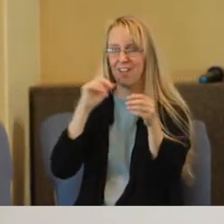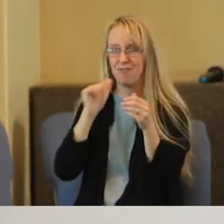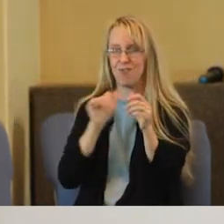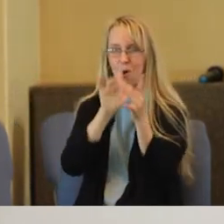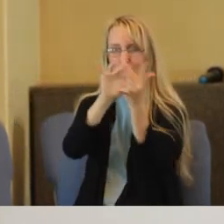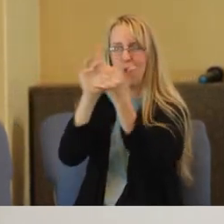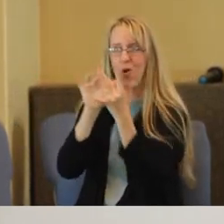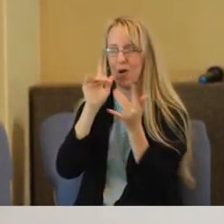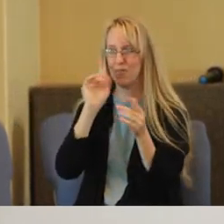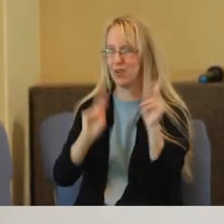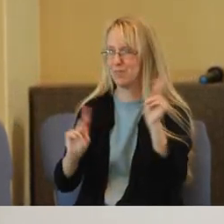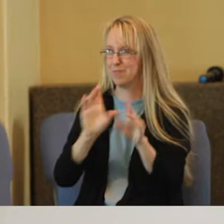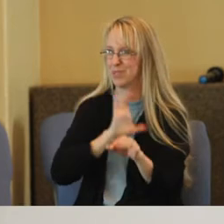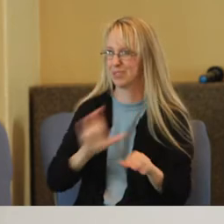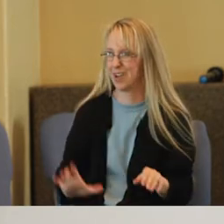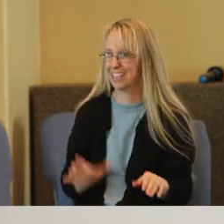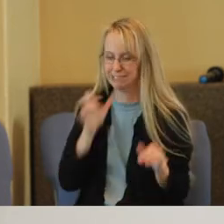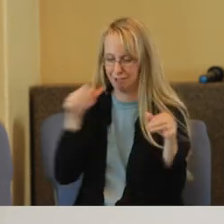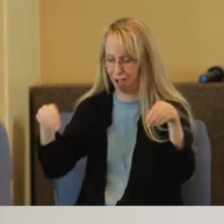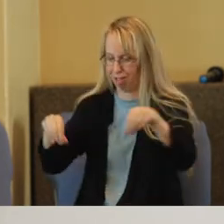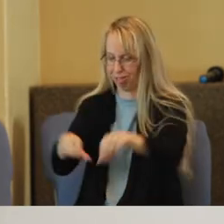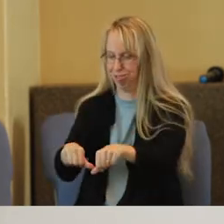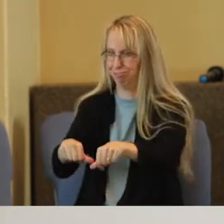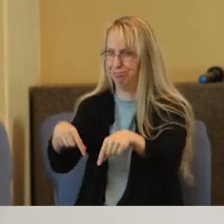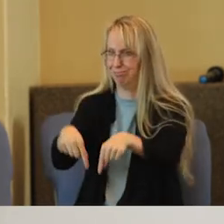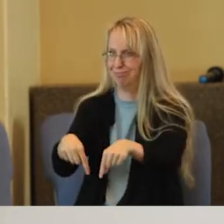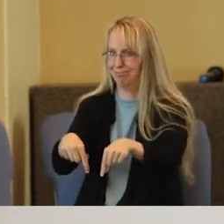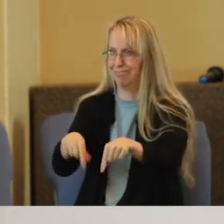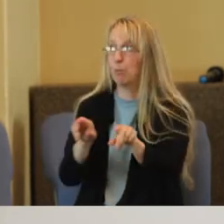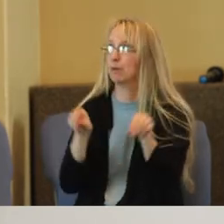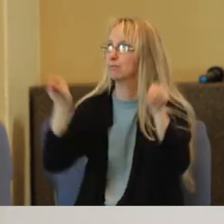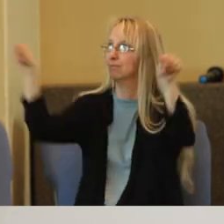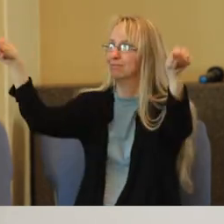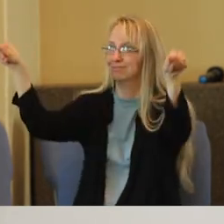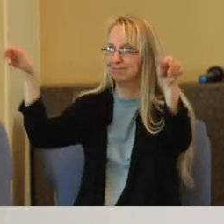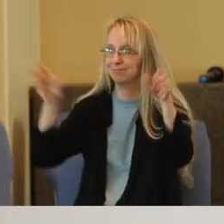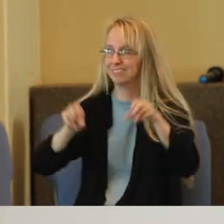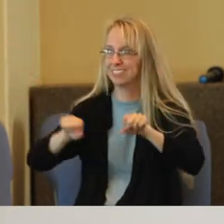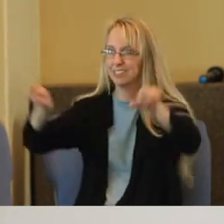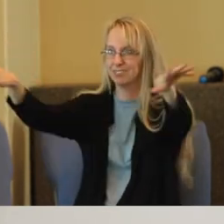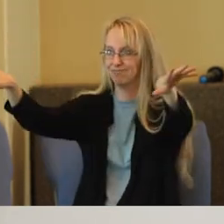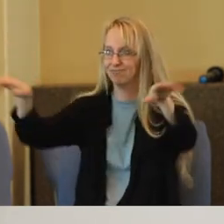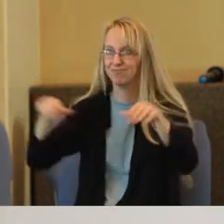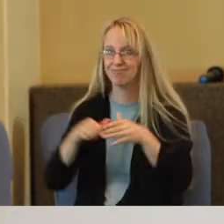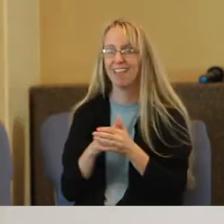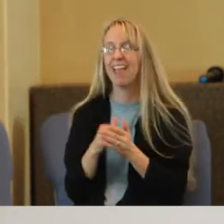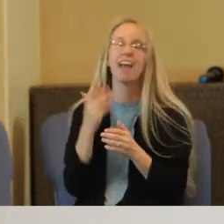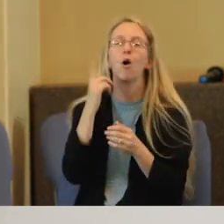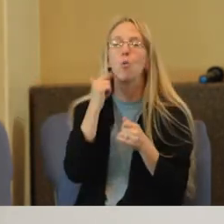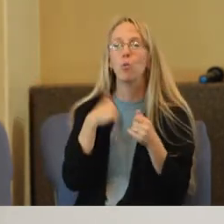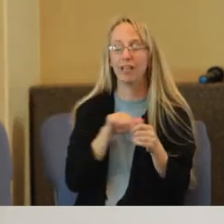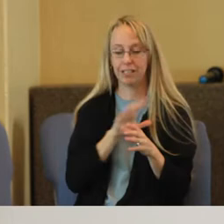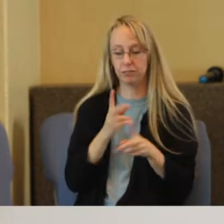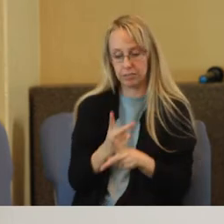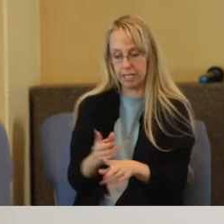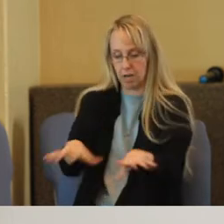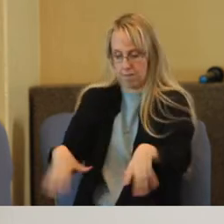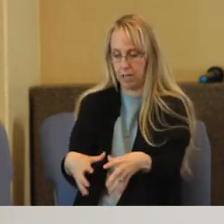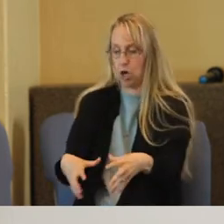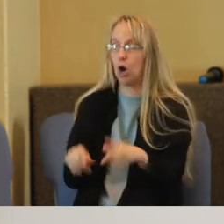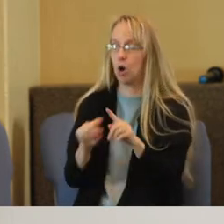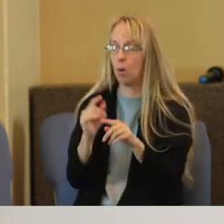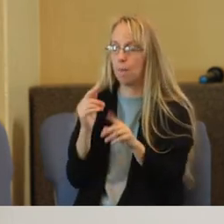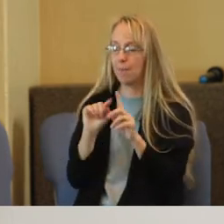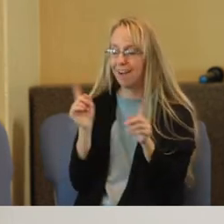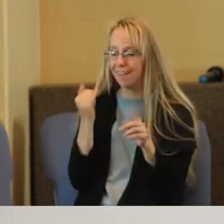for reaching people for Christ. You know, we need to take care of our own. We need to do things. But if we do things God's way, then